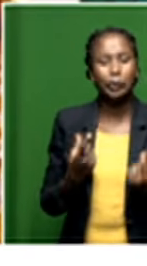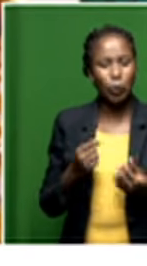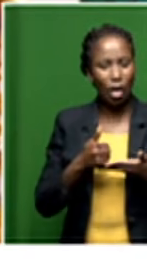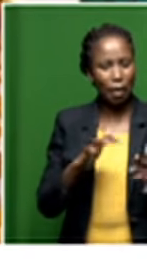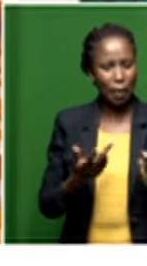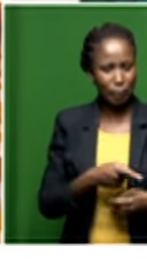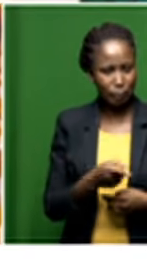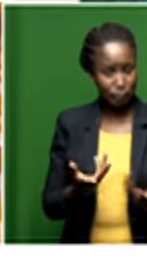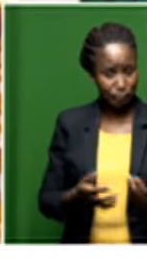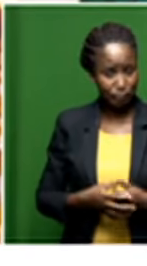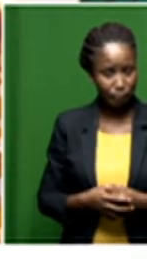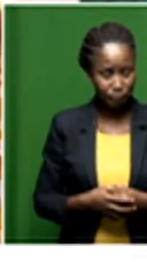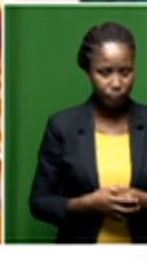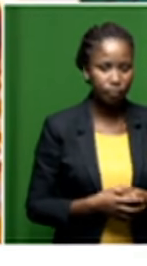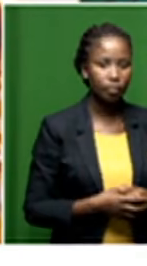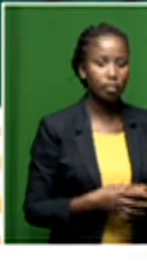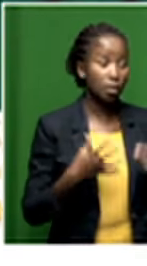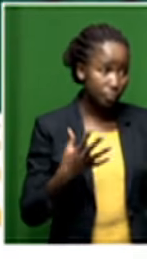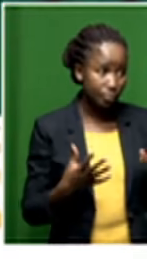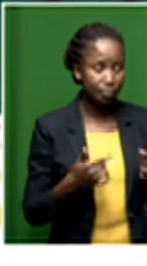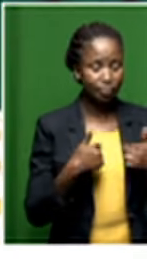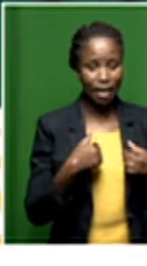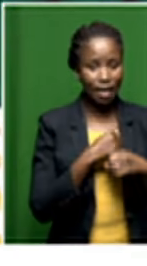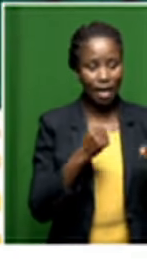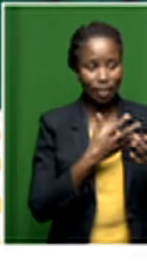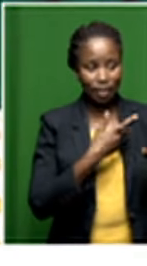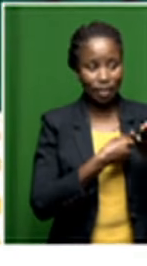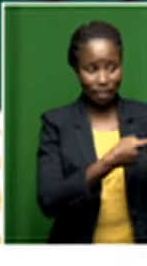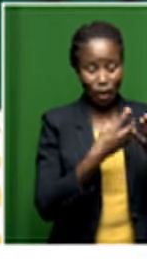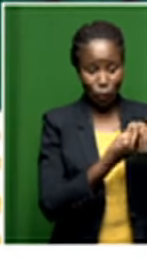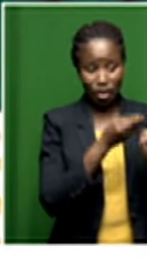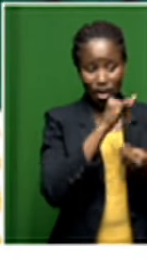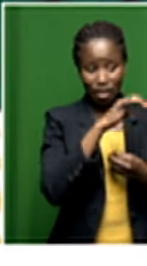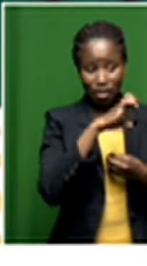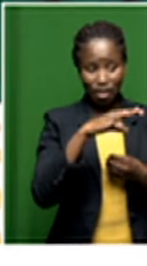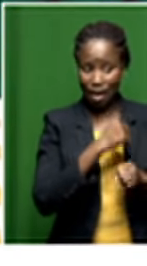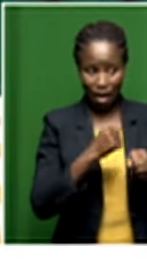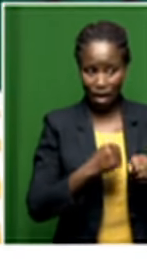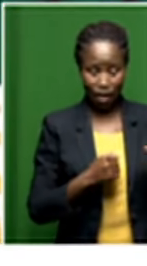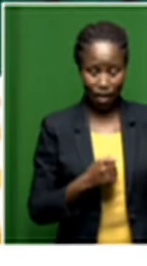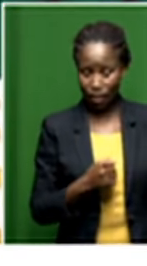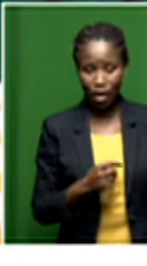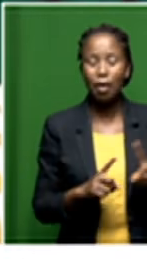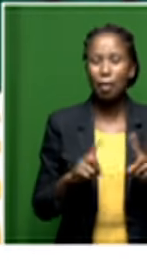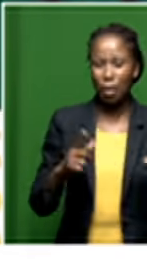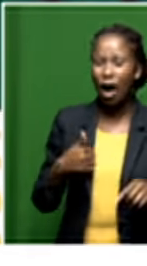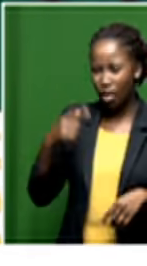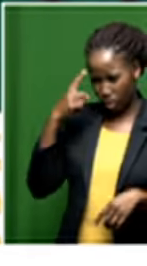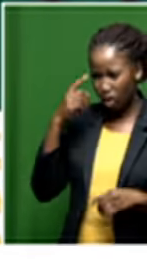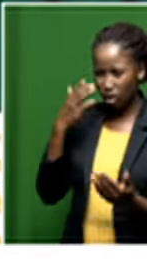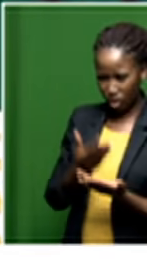Well, I haven't discussed this with the IEC, but my view would be that they should register around